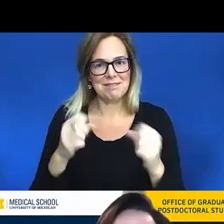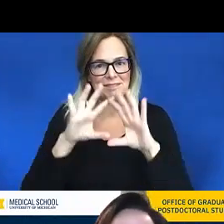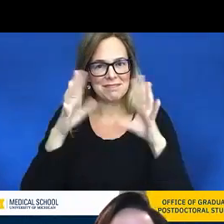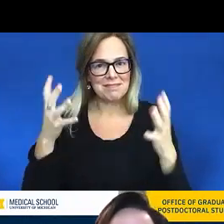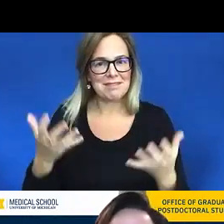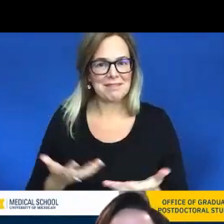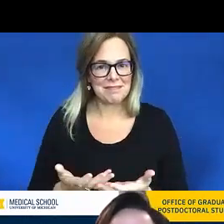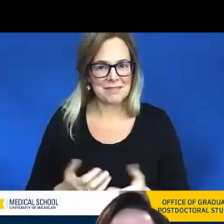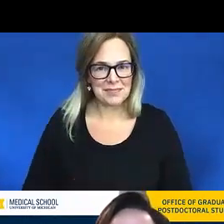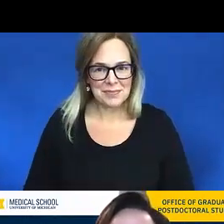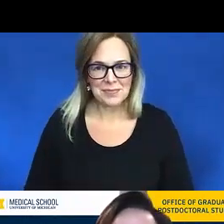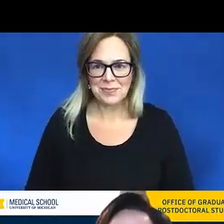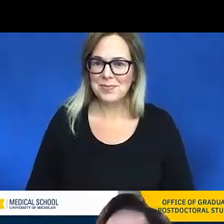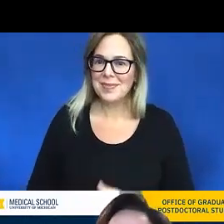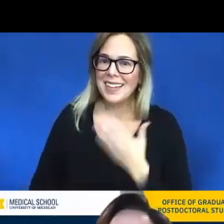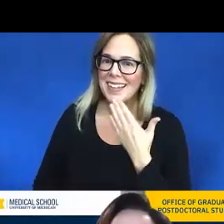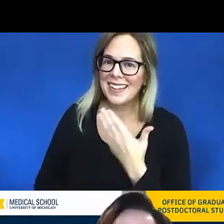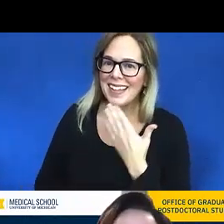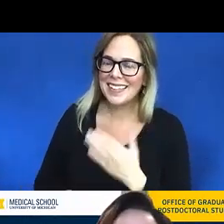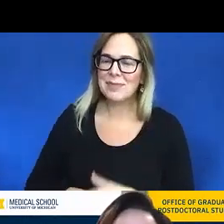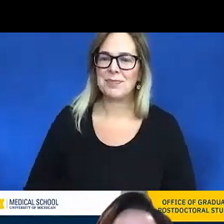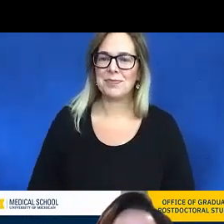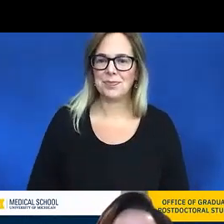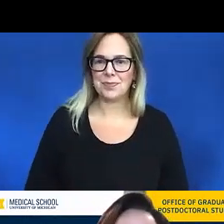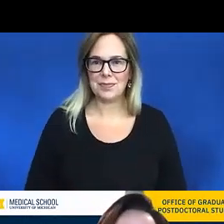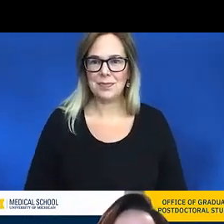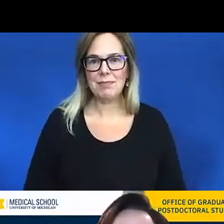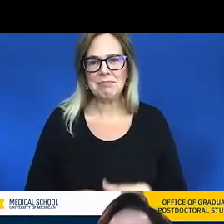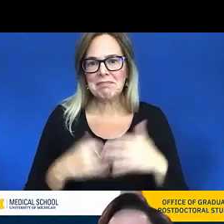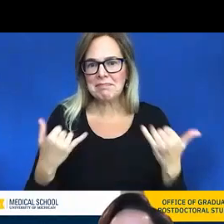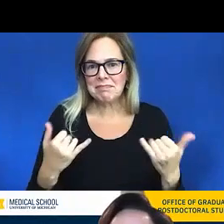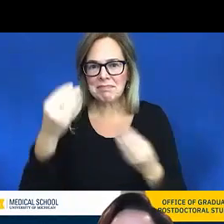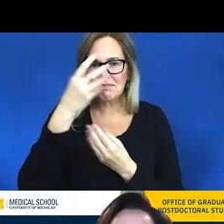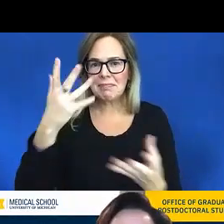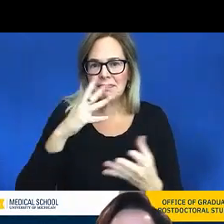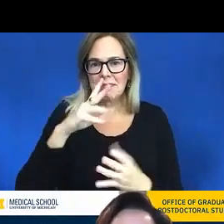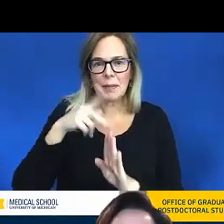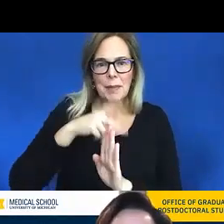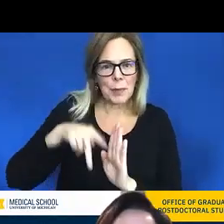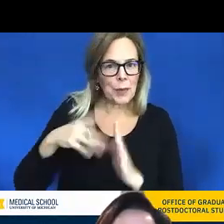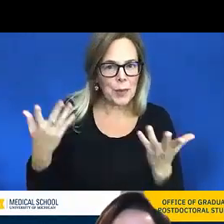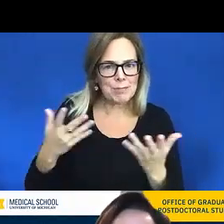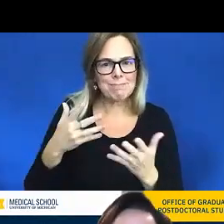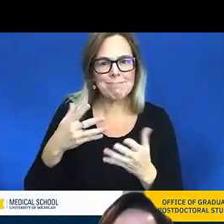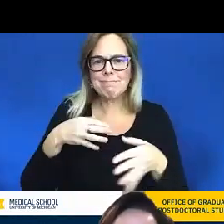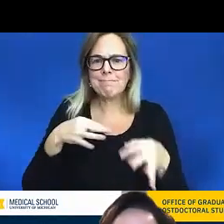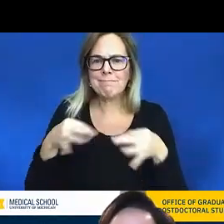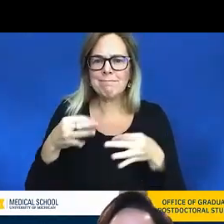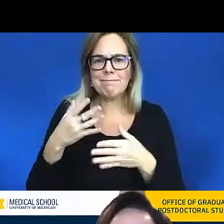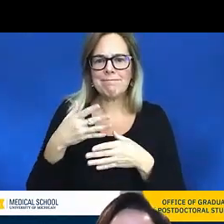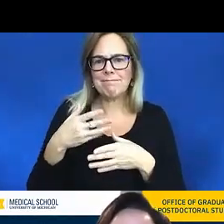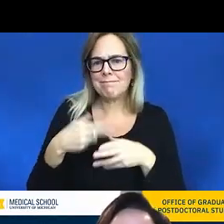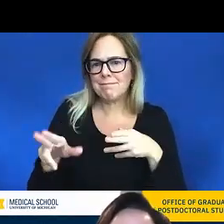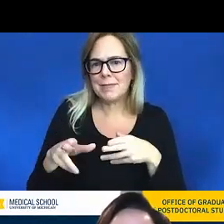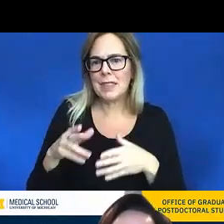Thanks, Michael. I'll frame our programming today just by telling you very briefly some findings from both the